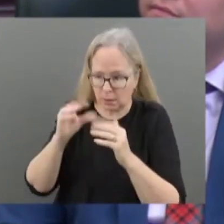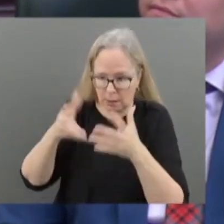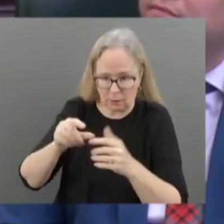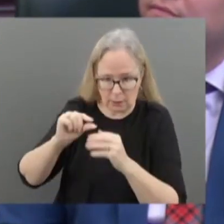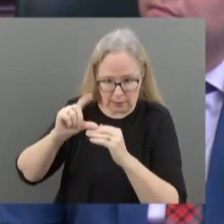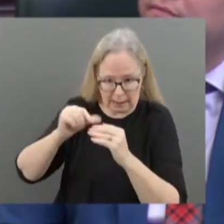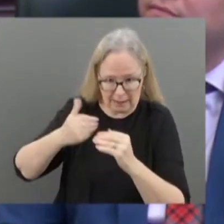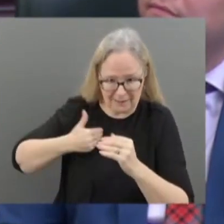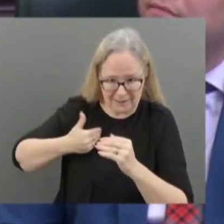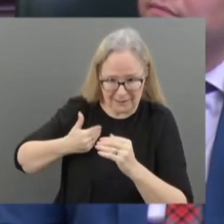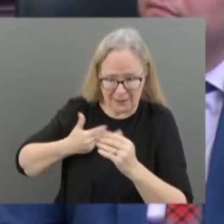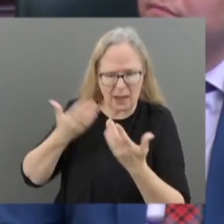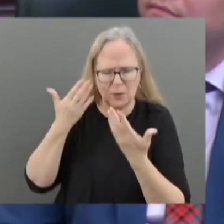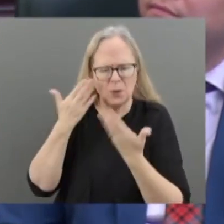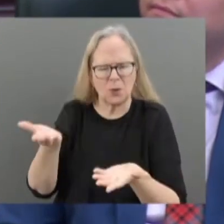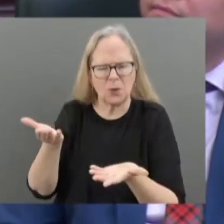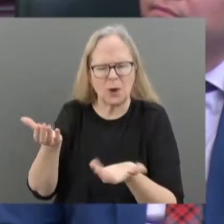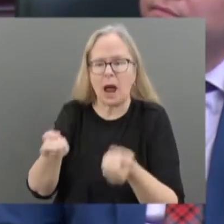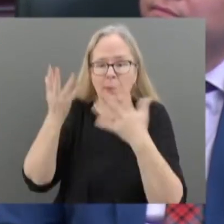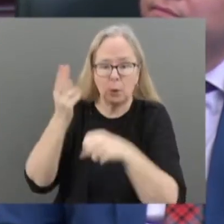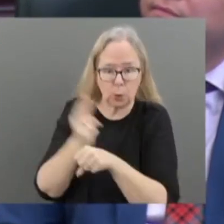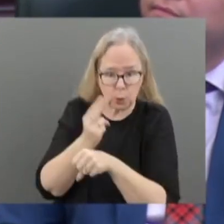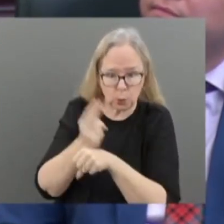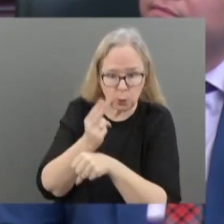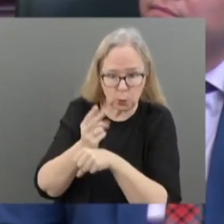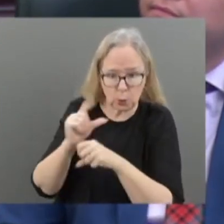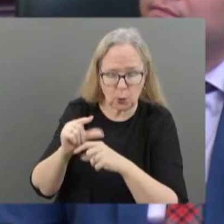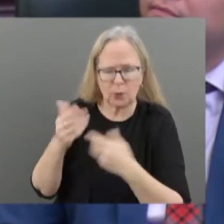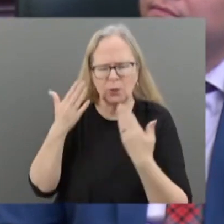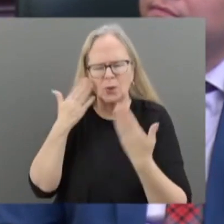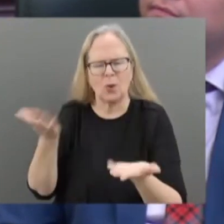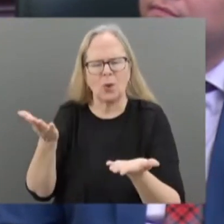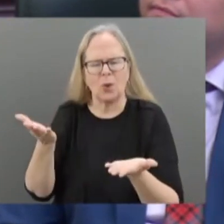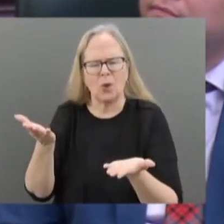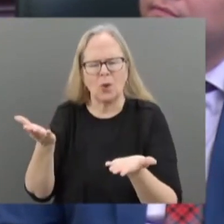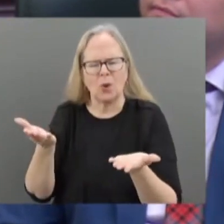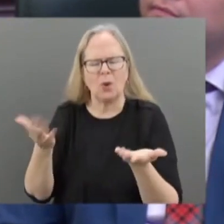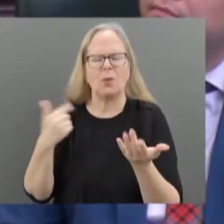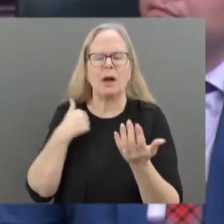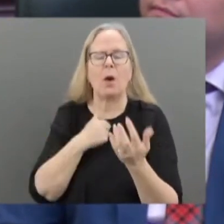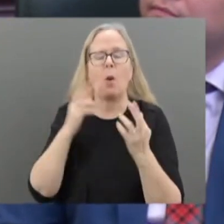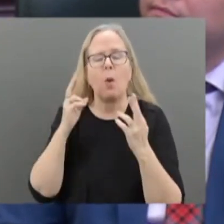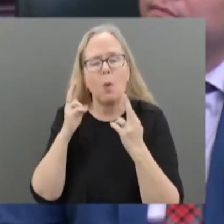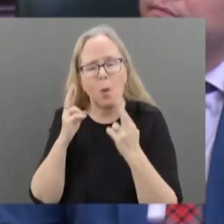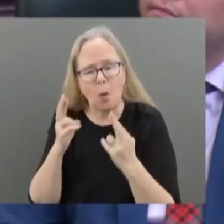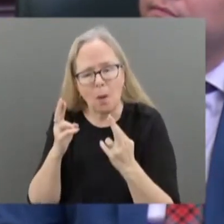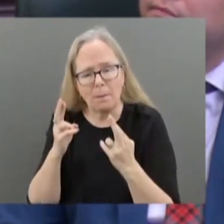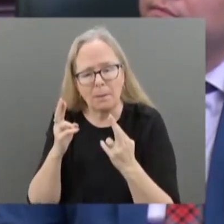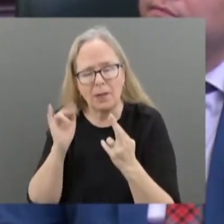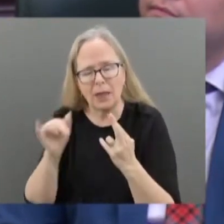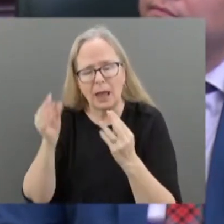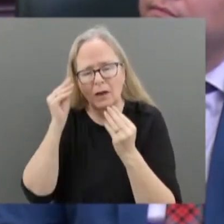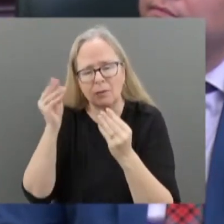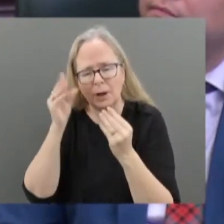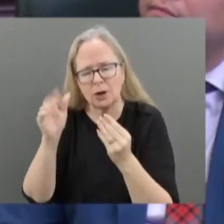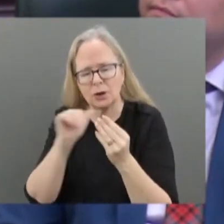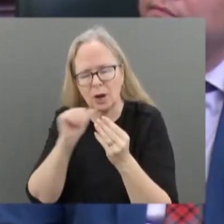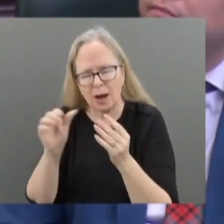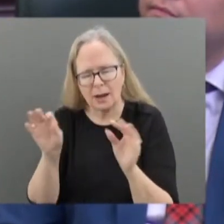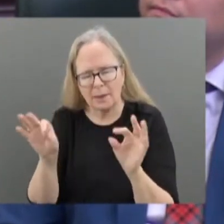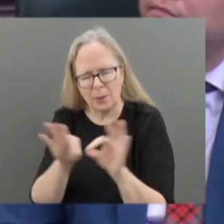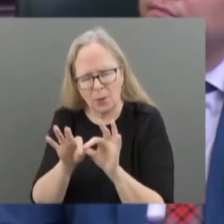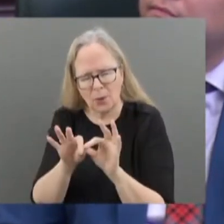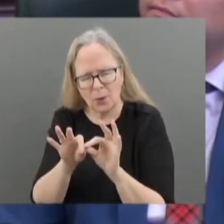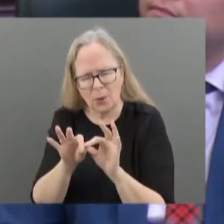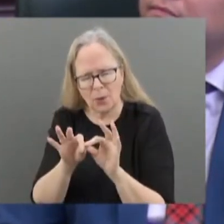we can hope that these data gaps won't matter when we're going through the worst drought in decades. What's the minister hoping for these days? That thoughts and prayers